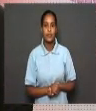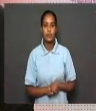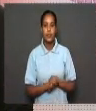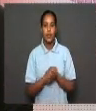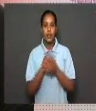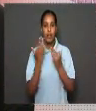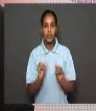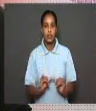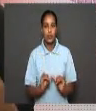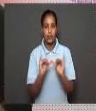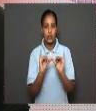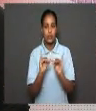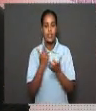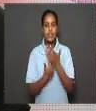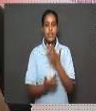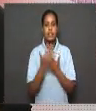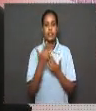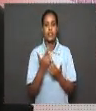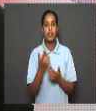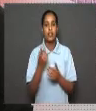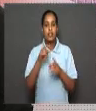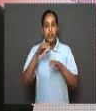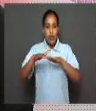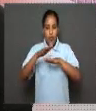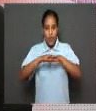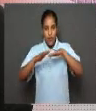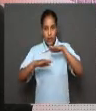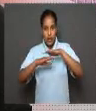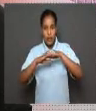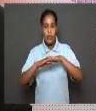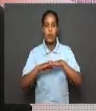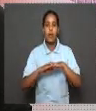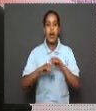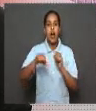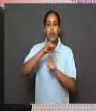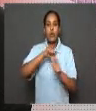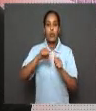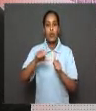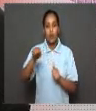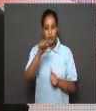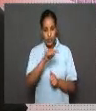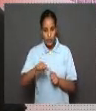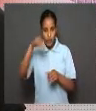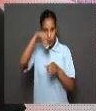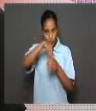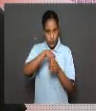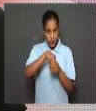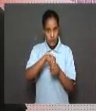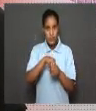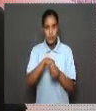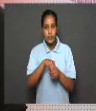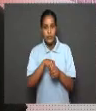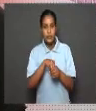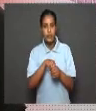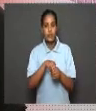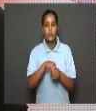Let us continue by discussing the overlap of atomic orbitals, including sigma